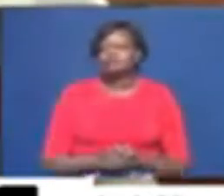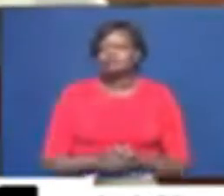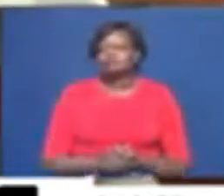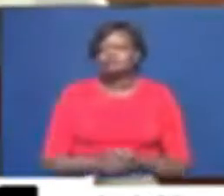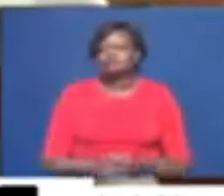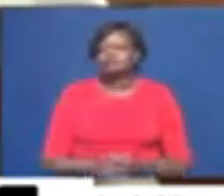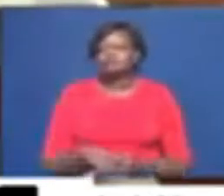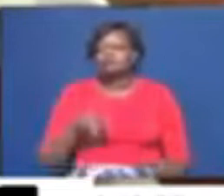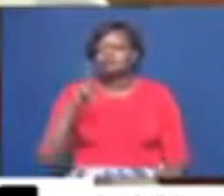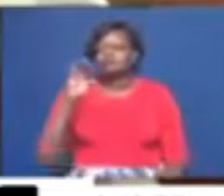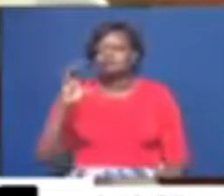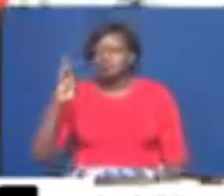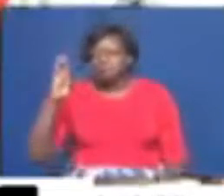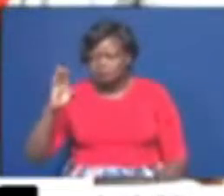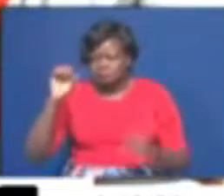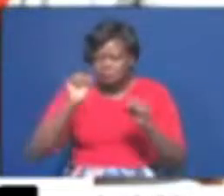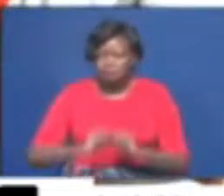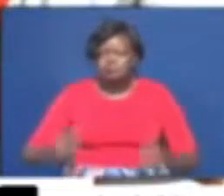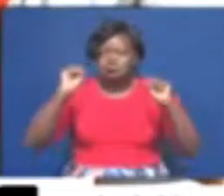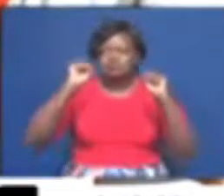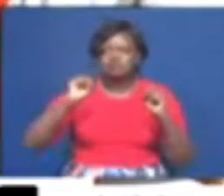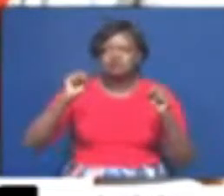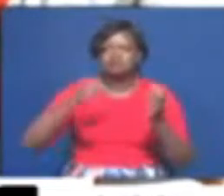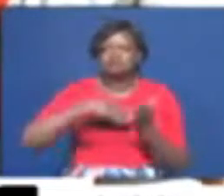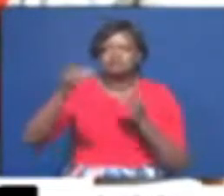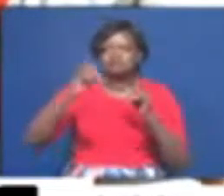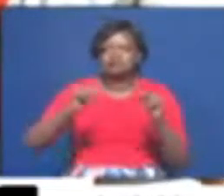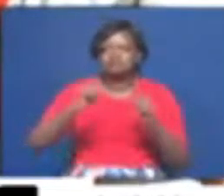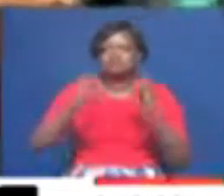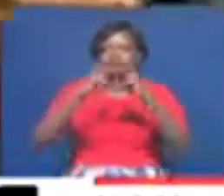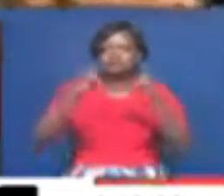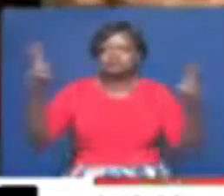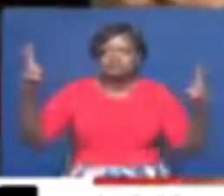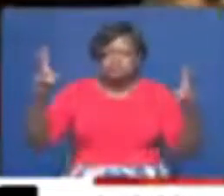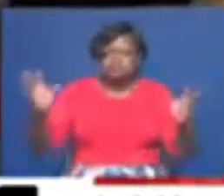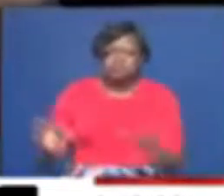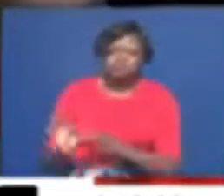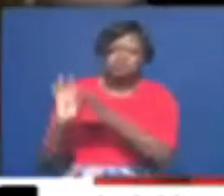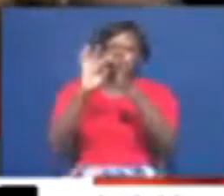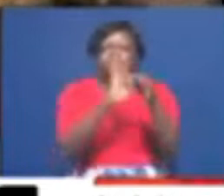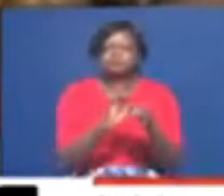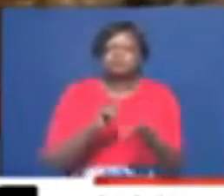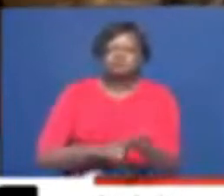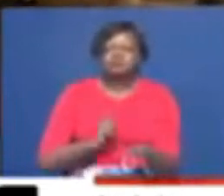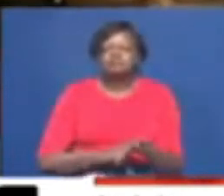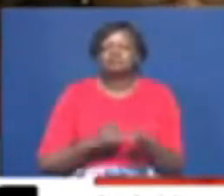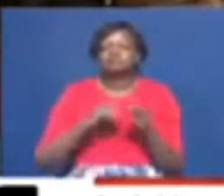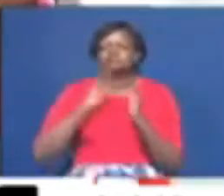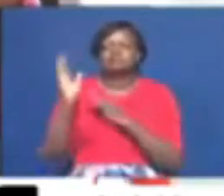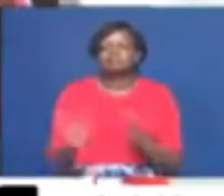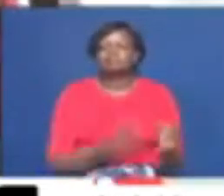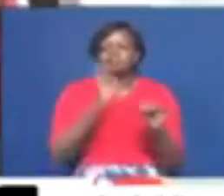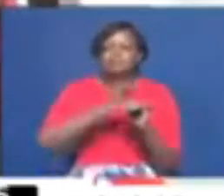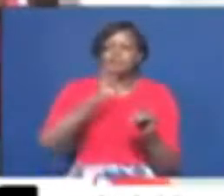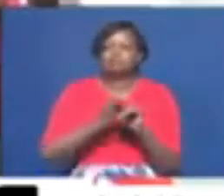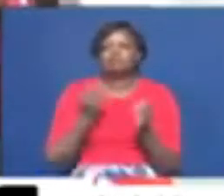Martin Kivuva took the chance to send a message of peace and harmony as Kenyans prepare to head to the ballot in 2 months'